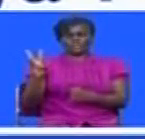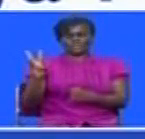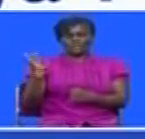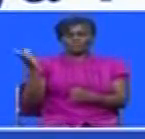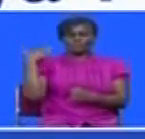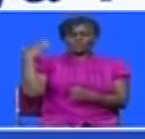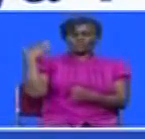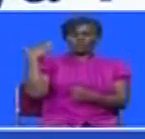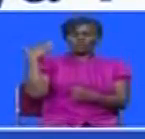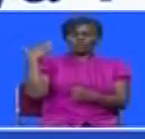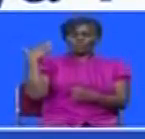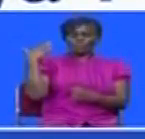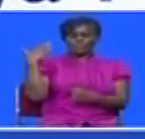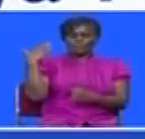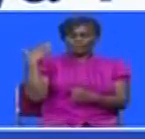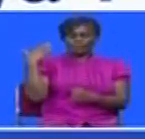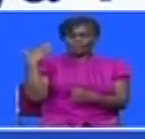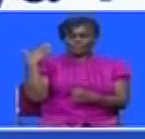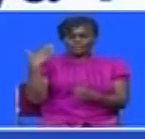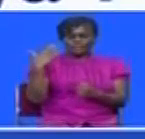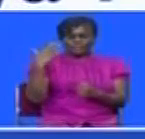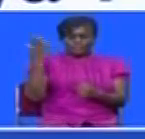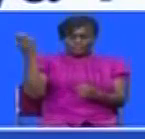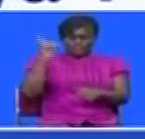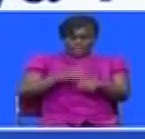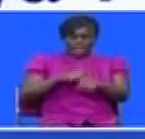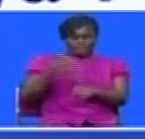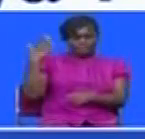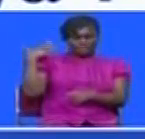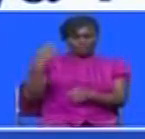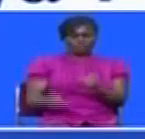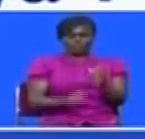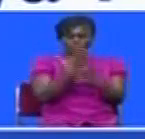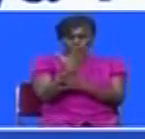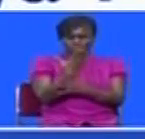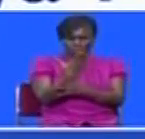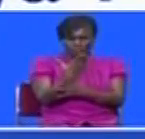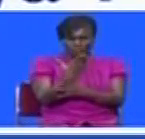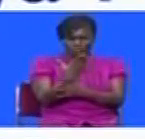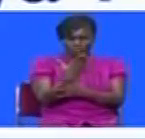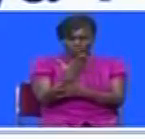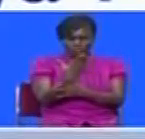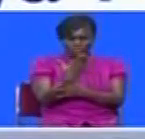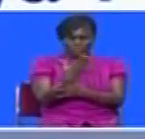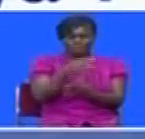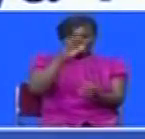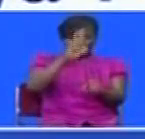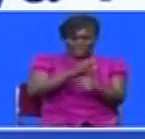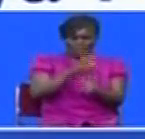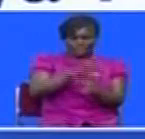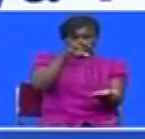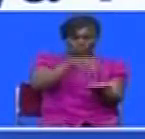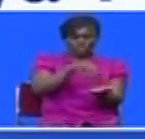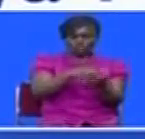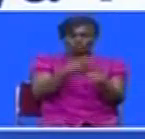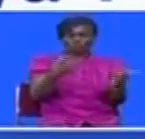were at the time. And therefore, and that generation is, in most of the cases,